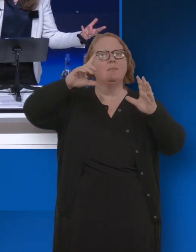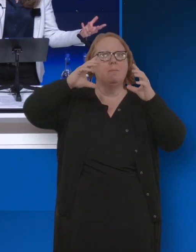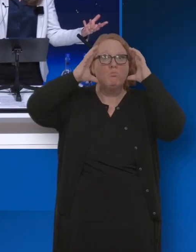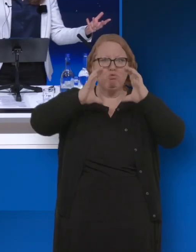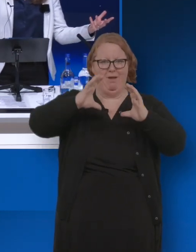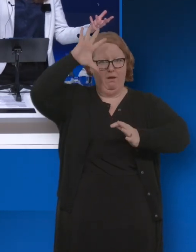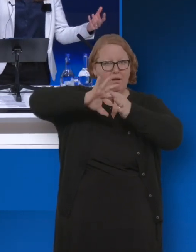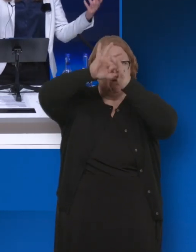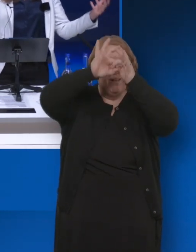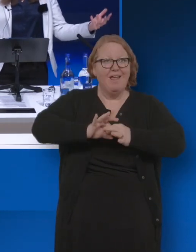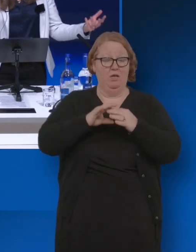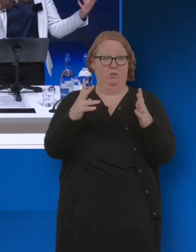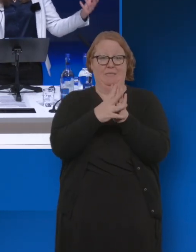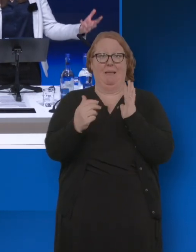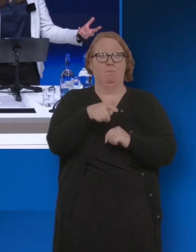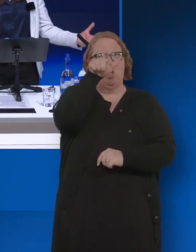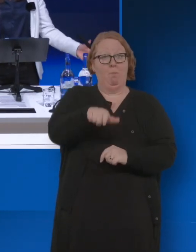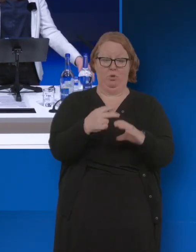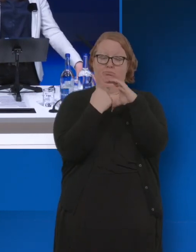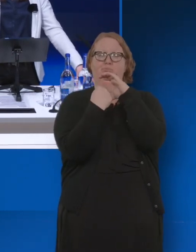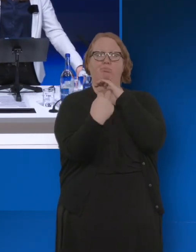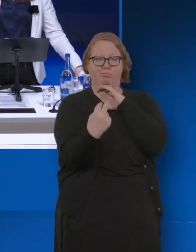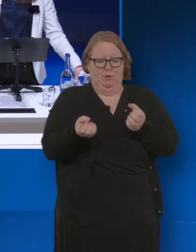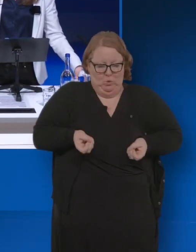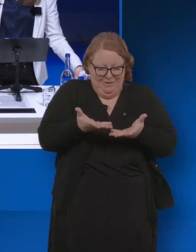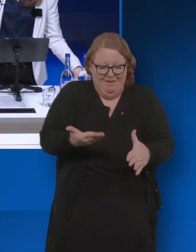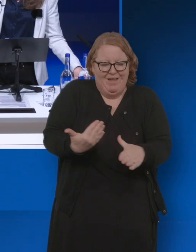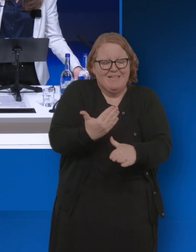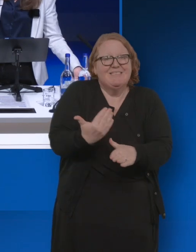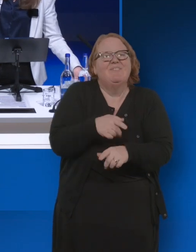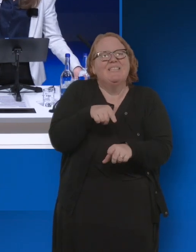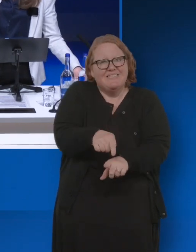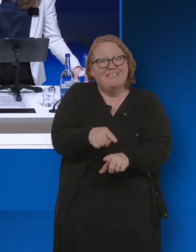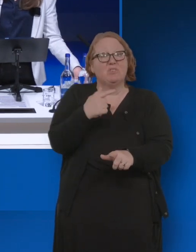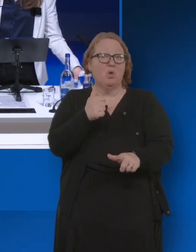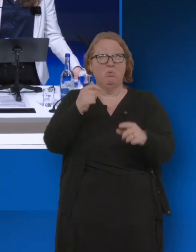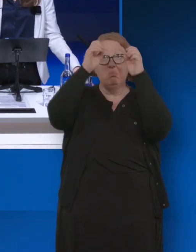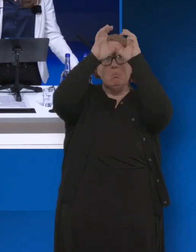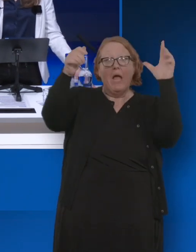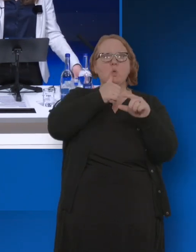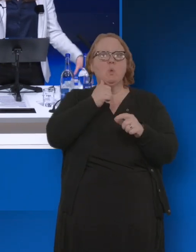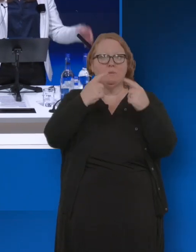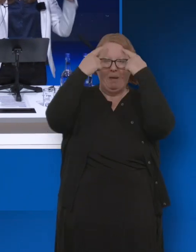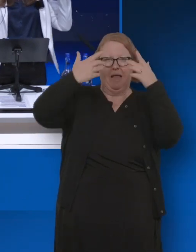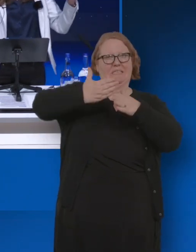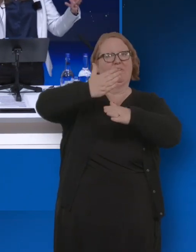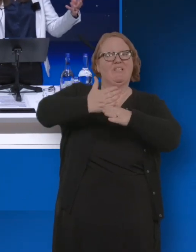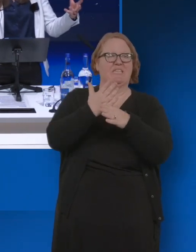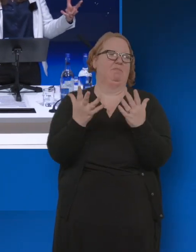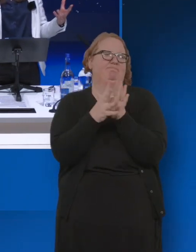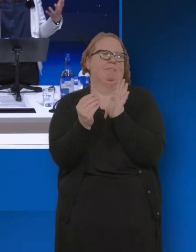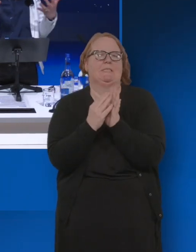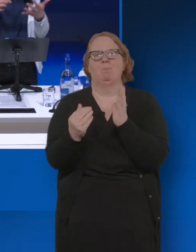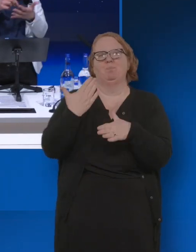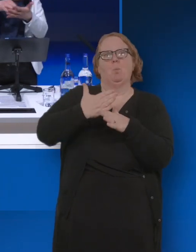connected. If you put someone in an MRI scanner and you give them an activity that uses their mind, a mental